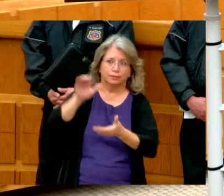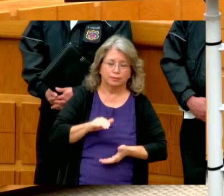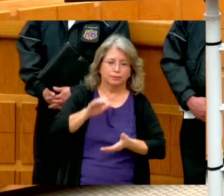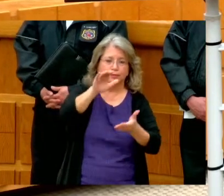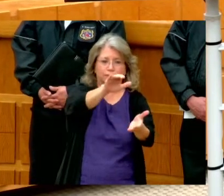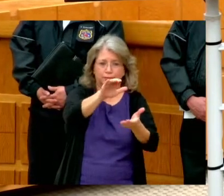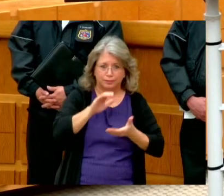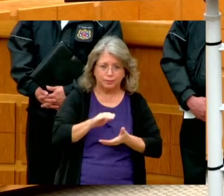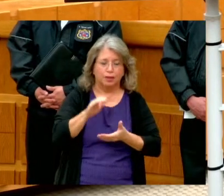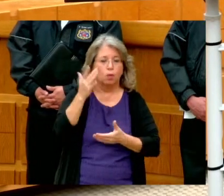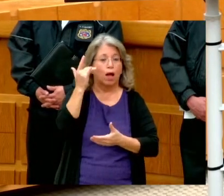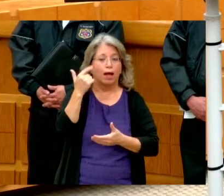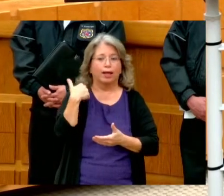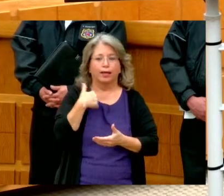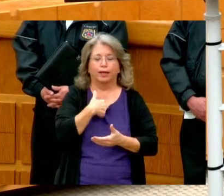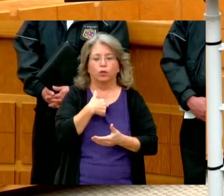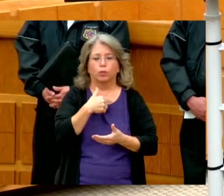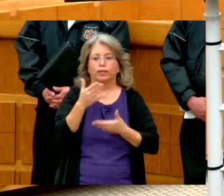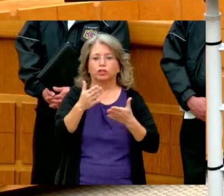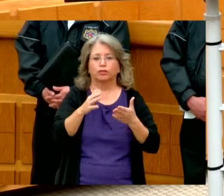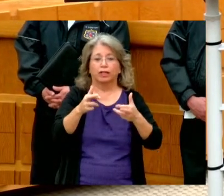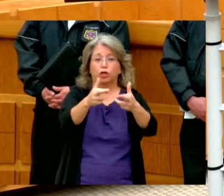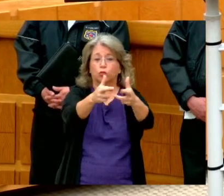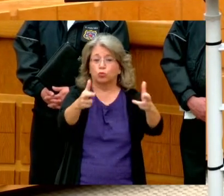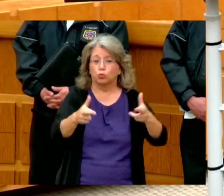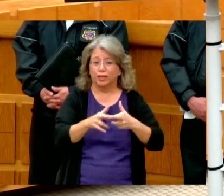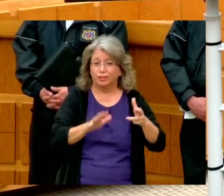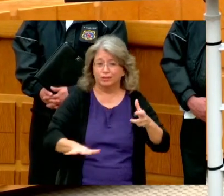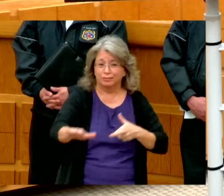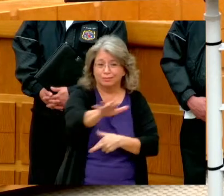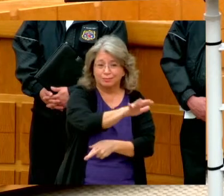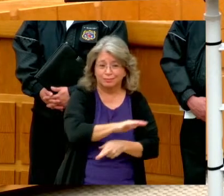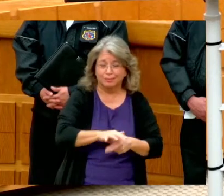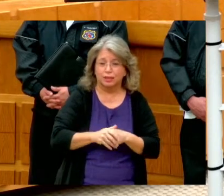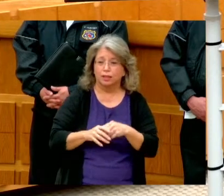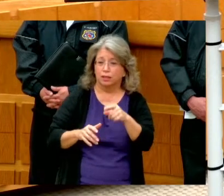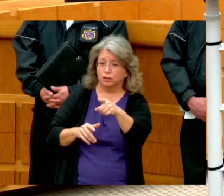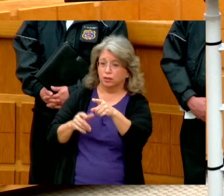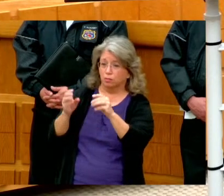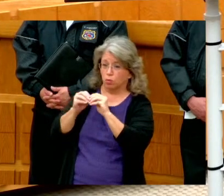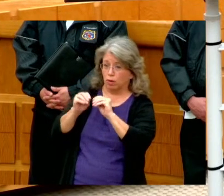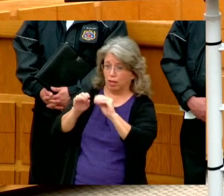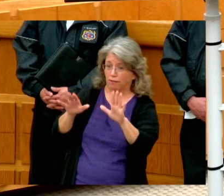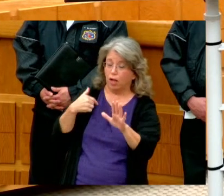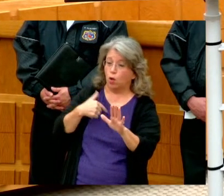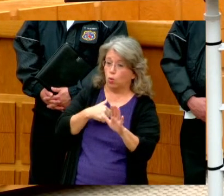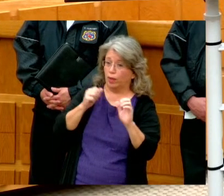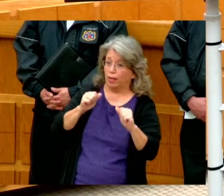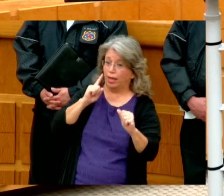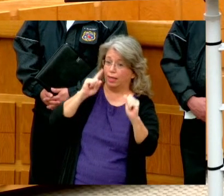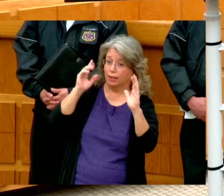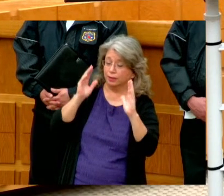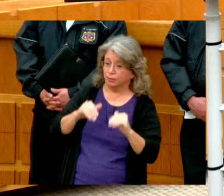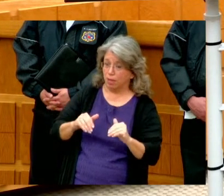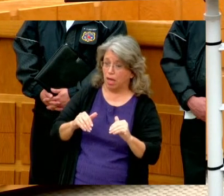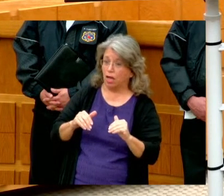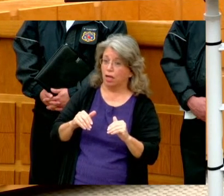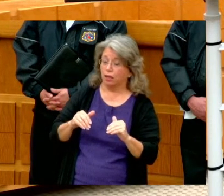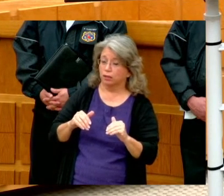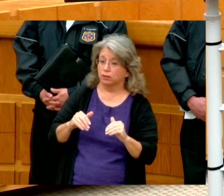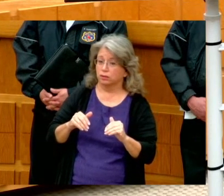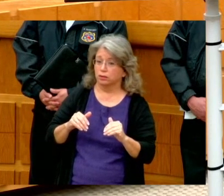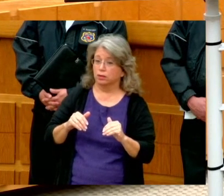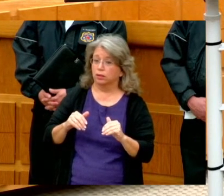hub. Okay? Just to clarify on that, like we can expect to maybe see even more vaccines come into Nueces County aside from getting